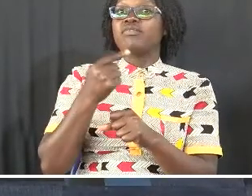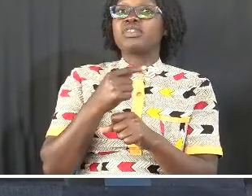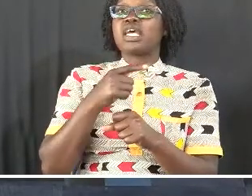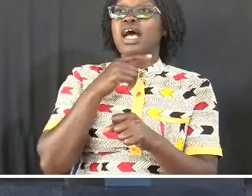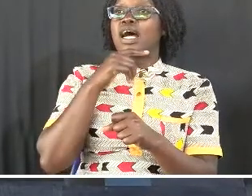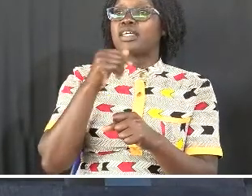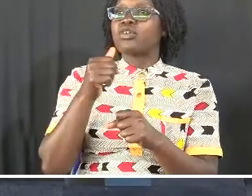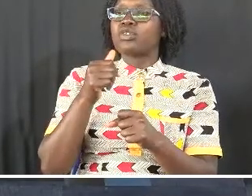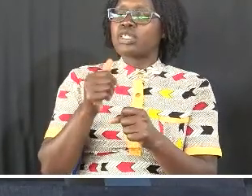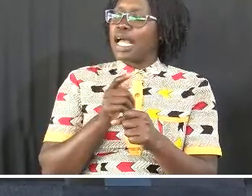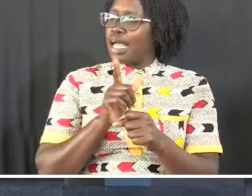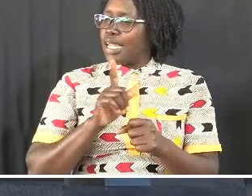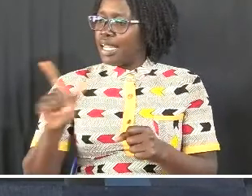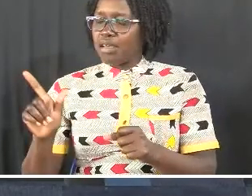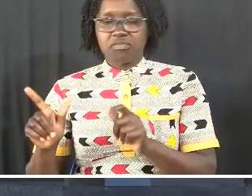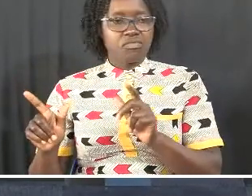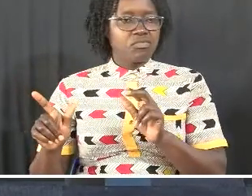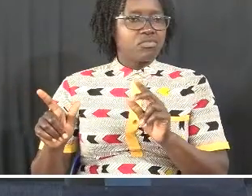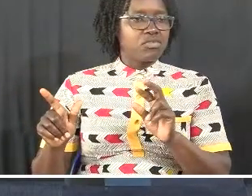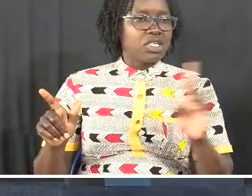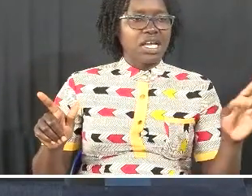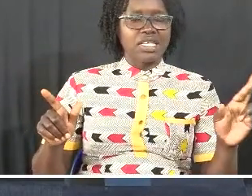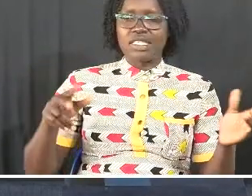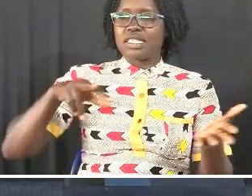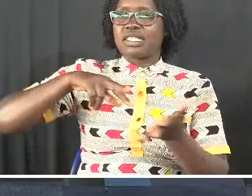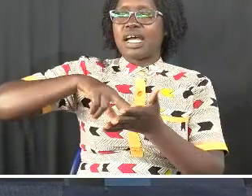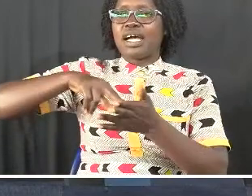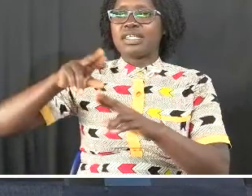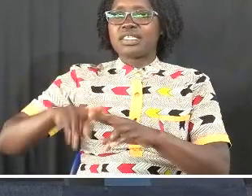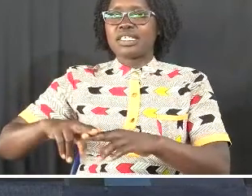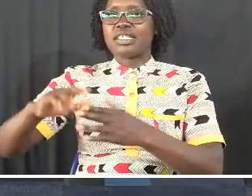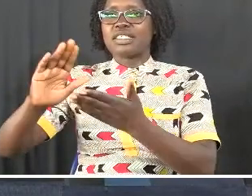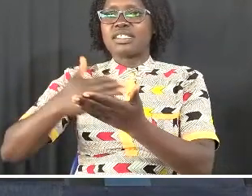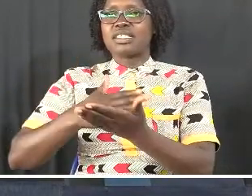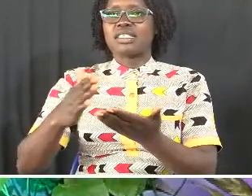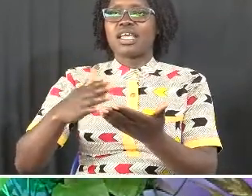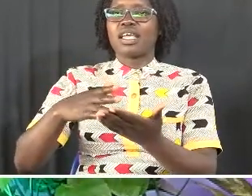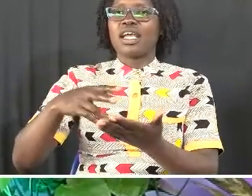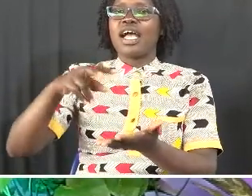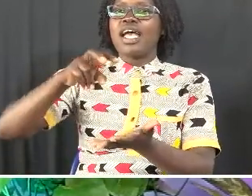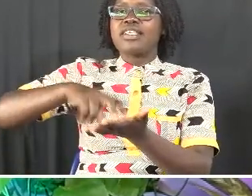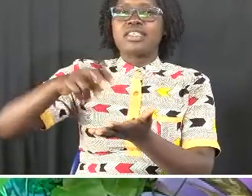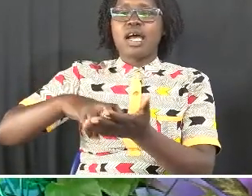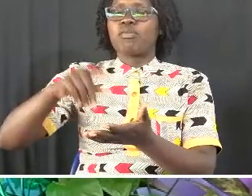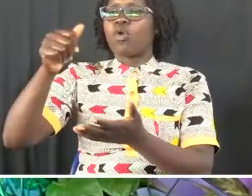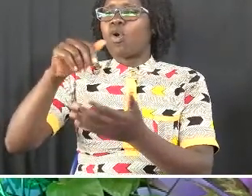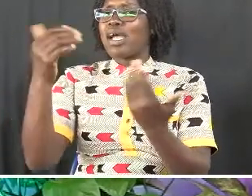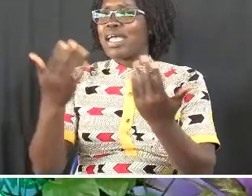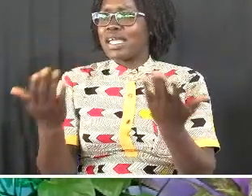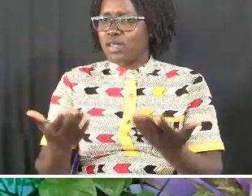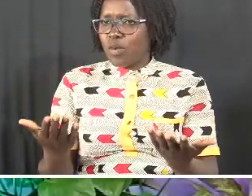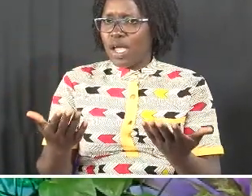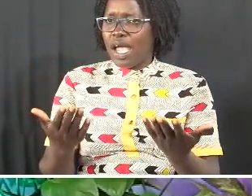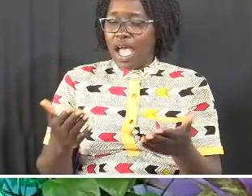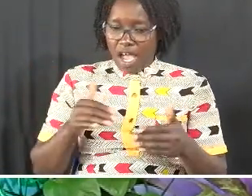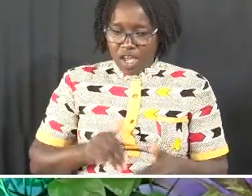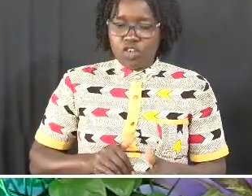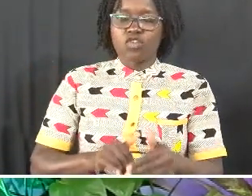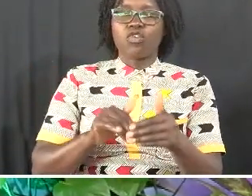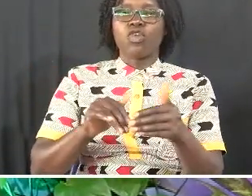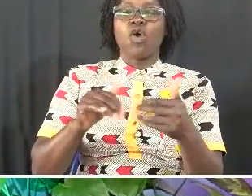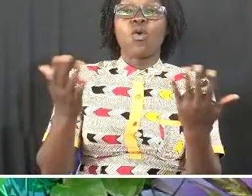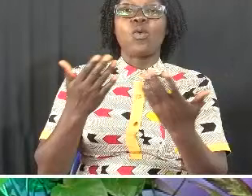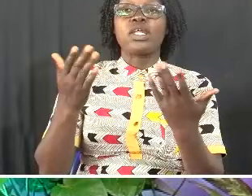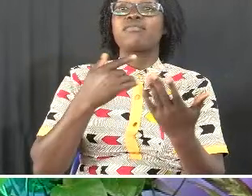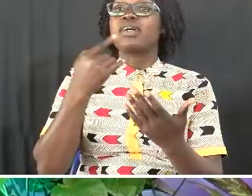left, right, wherever, to stand up, sit down, sing, jump up, go everywhere, I will follow him whatever,